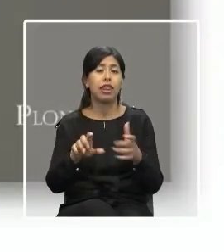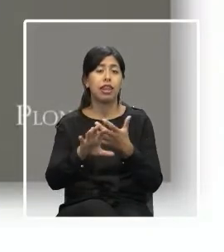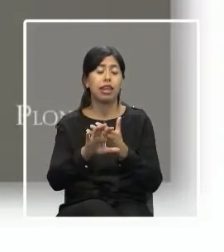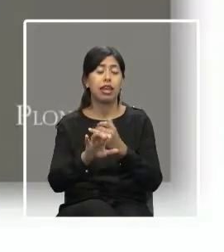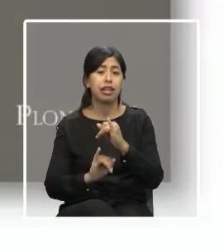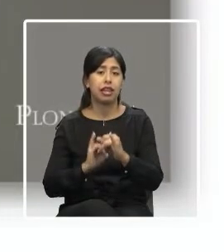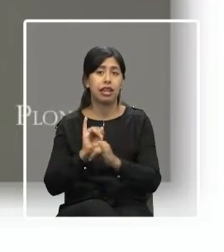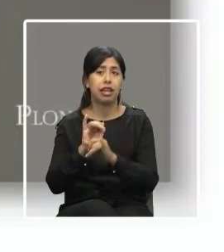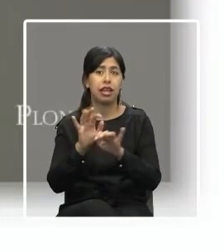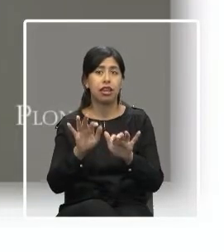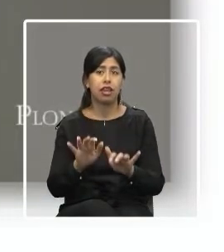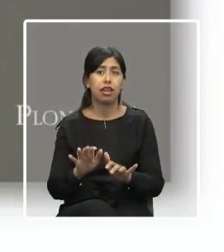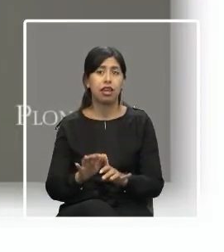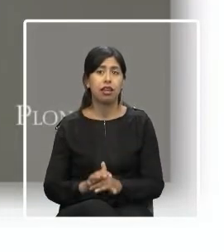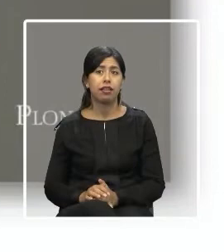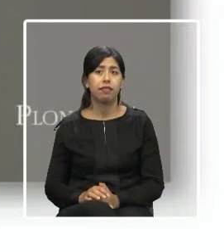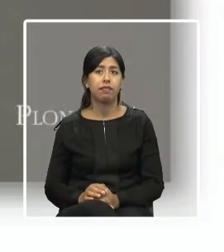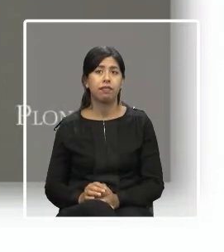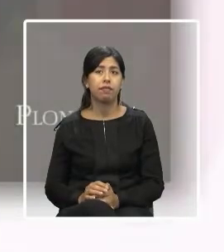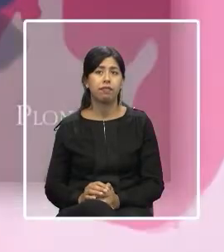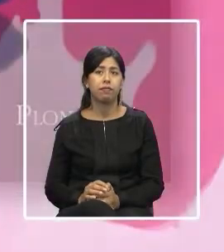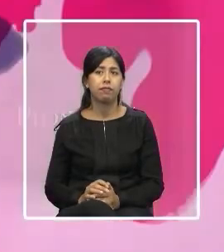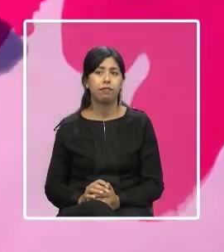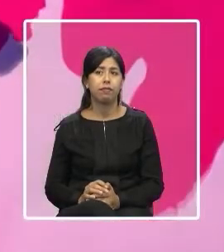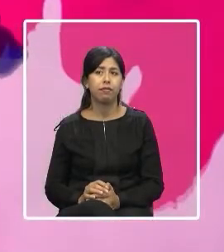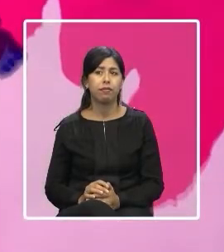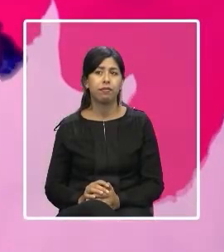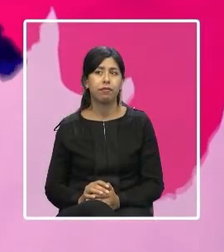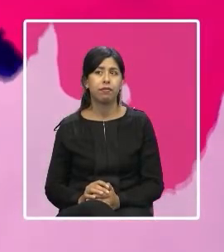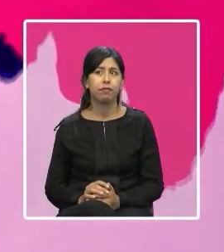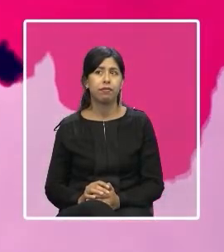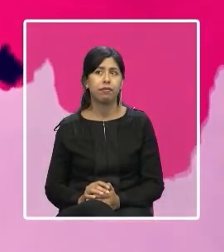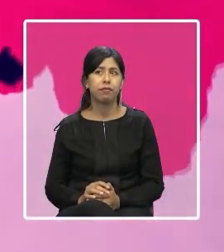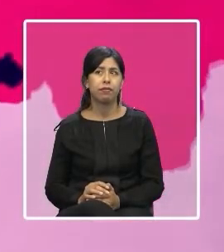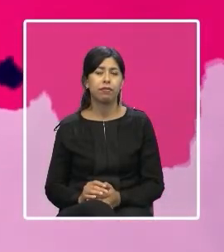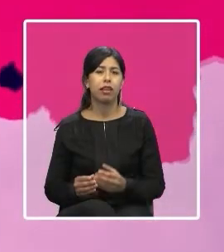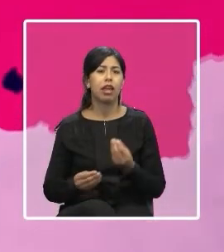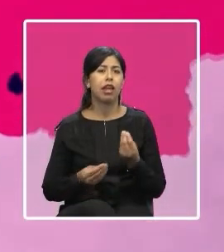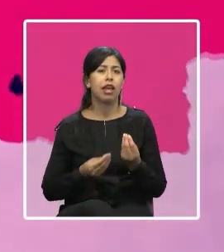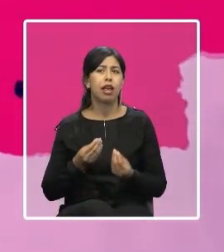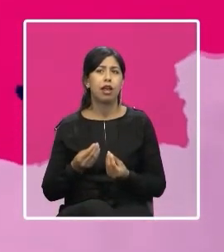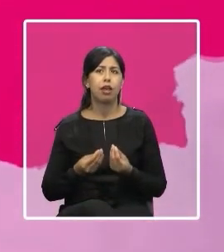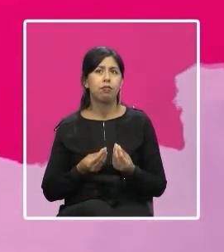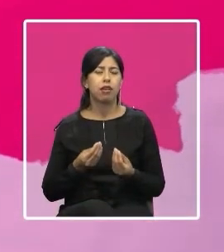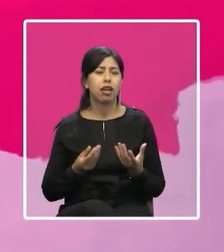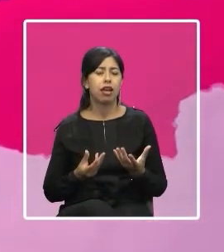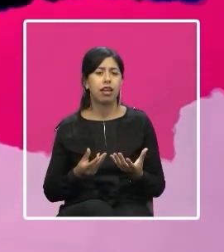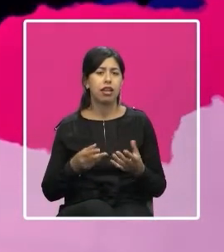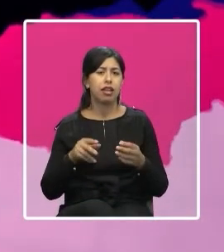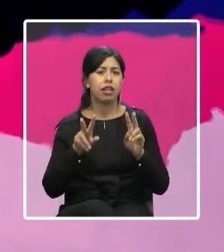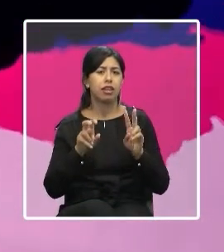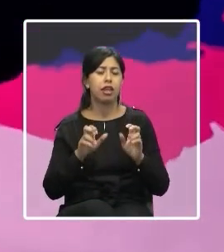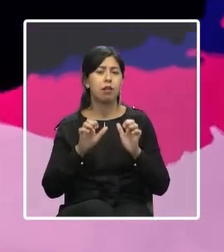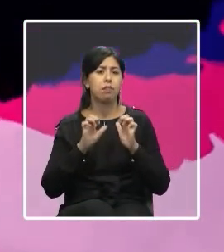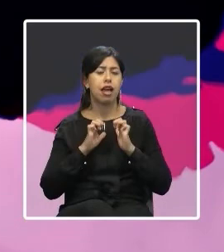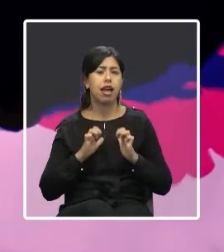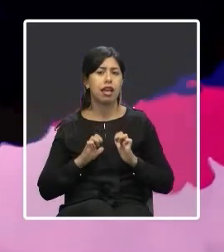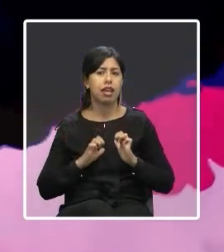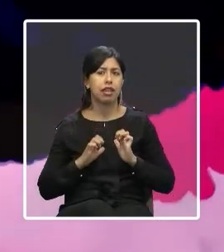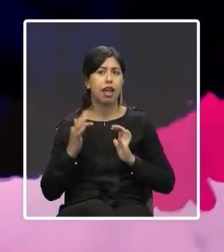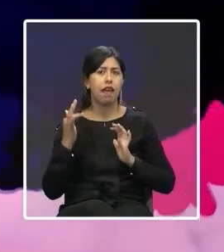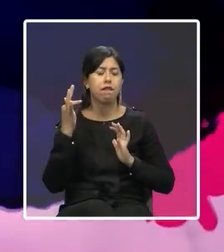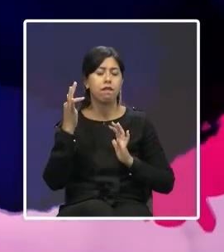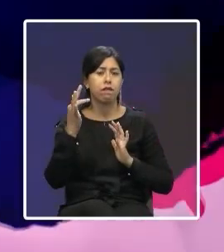So, what about the long-term AI ethical issues for the society? How will humans